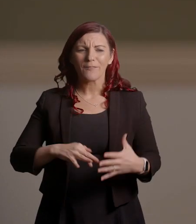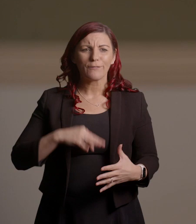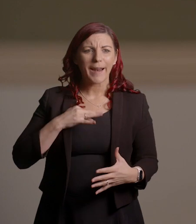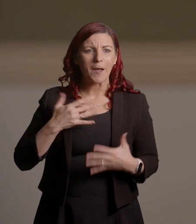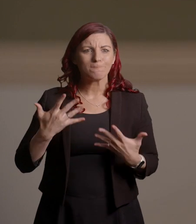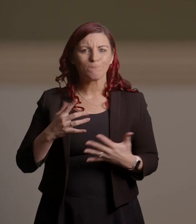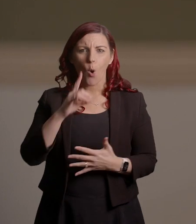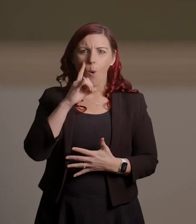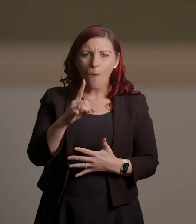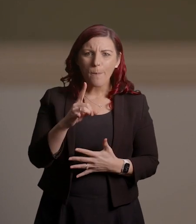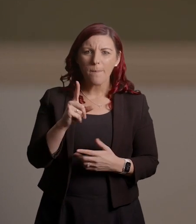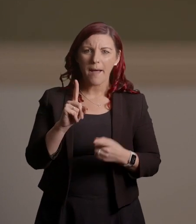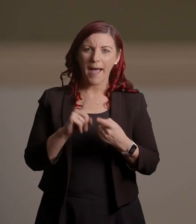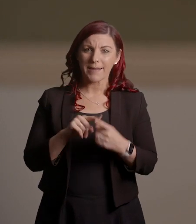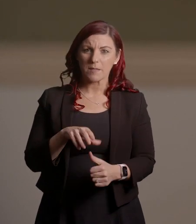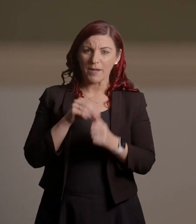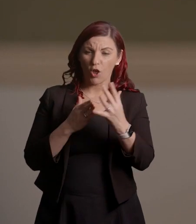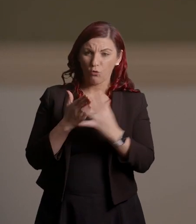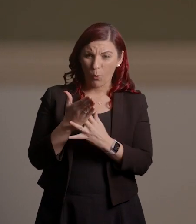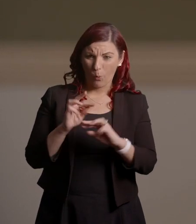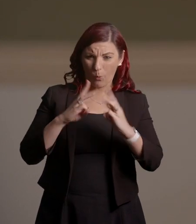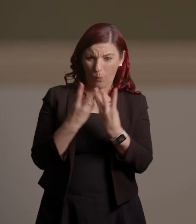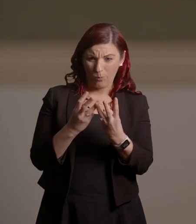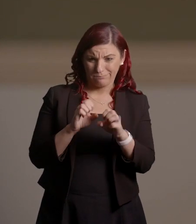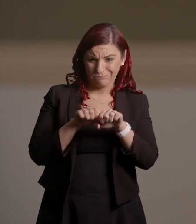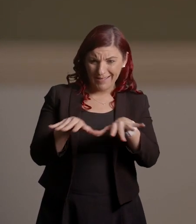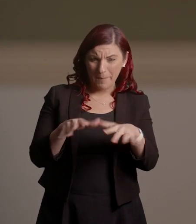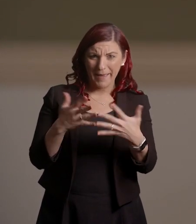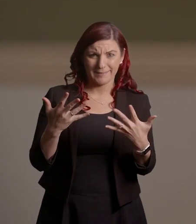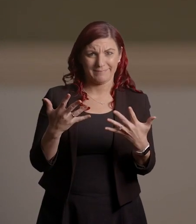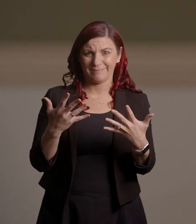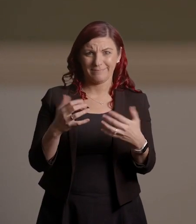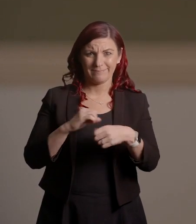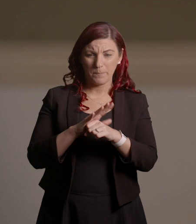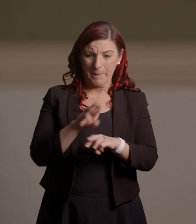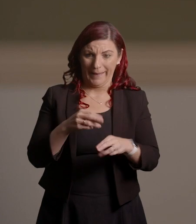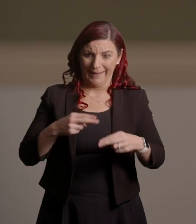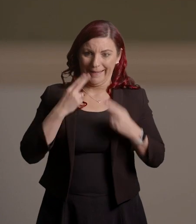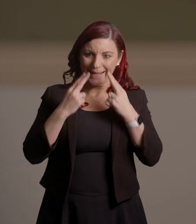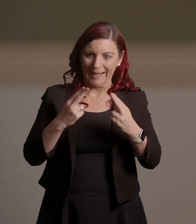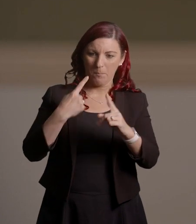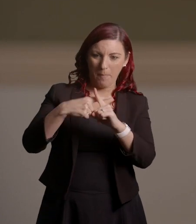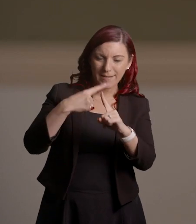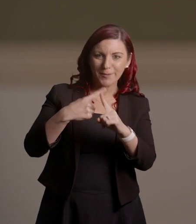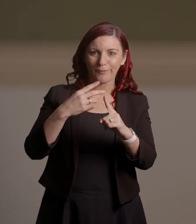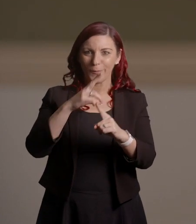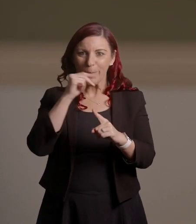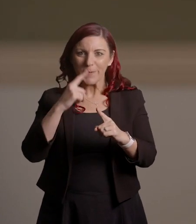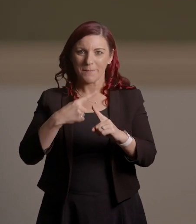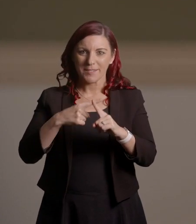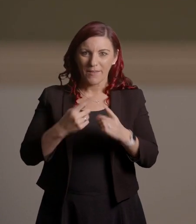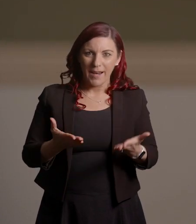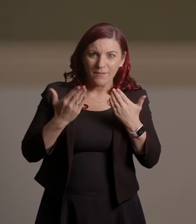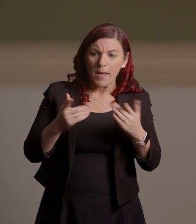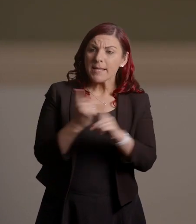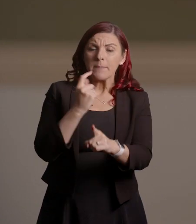sense of hope also, especially during a time like this. I think people needed it and people needed the lift. Now, saying that, I